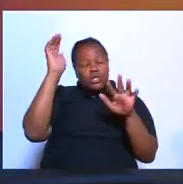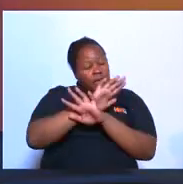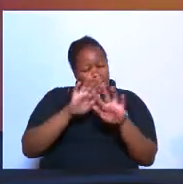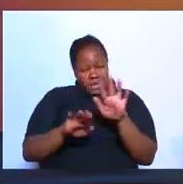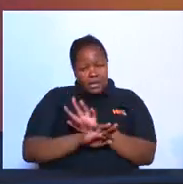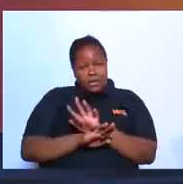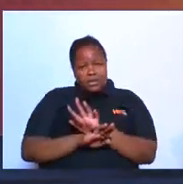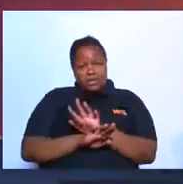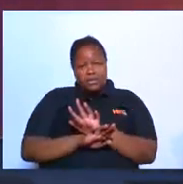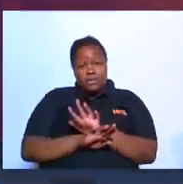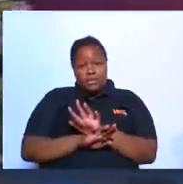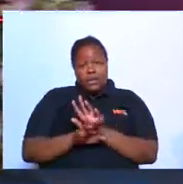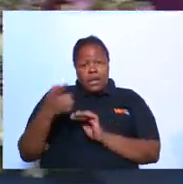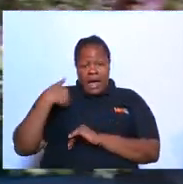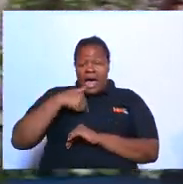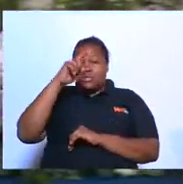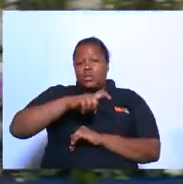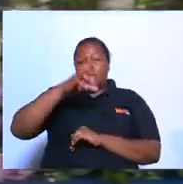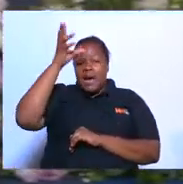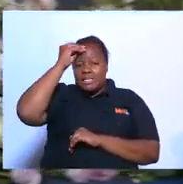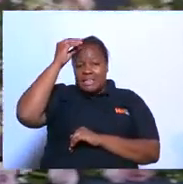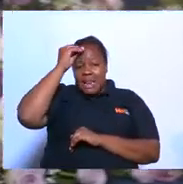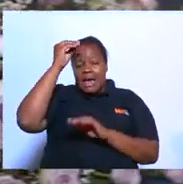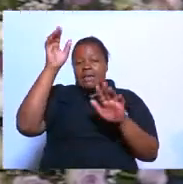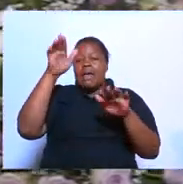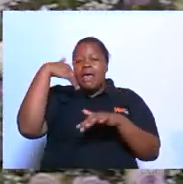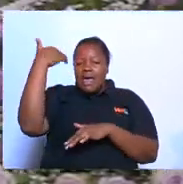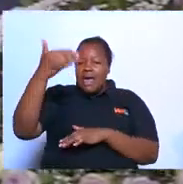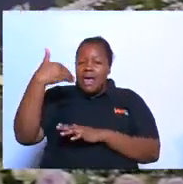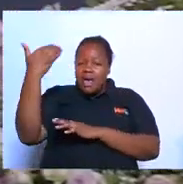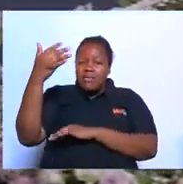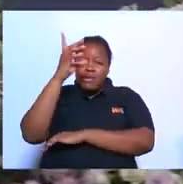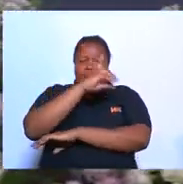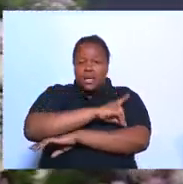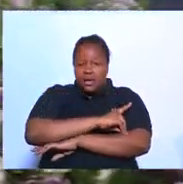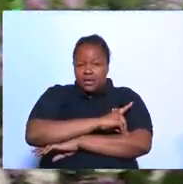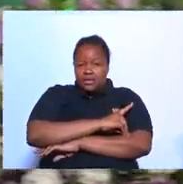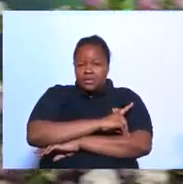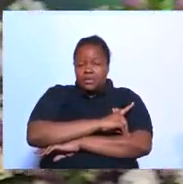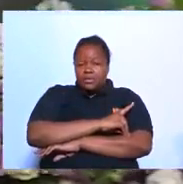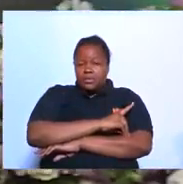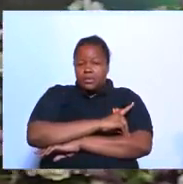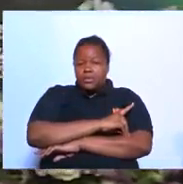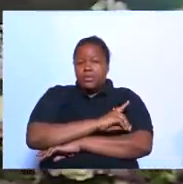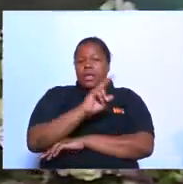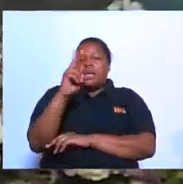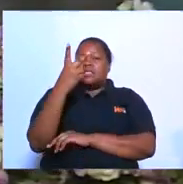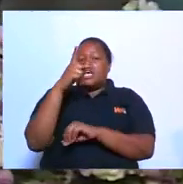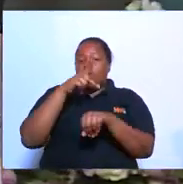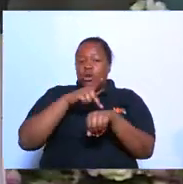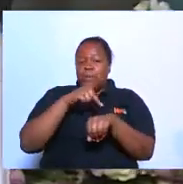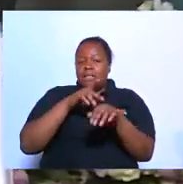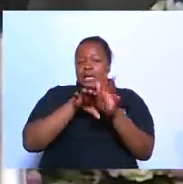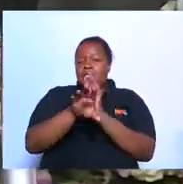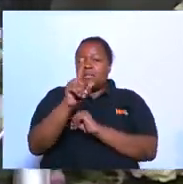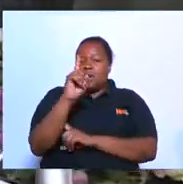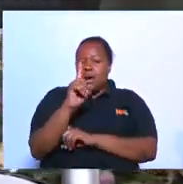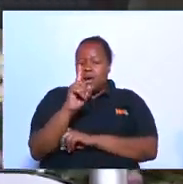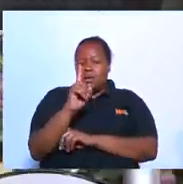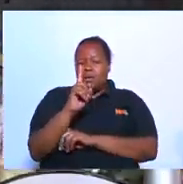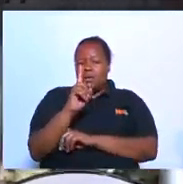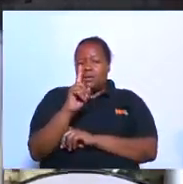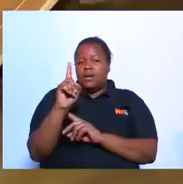one we have to learn every day second Peter 1